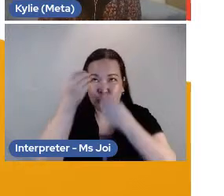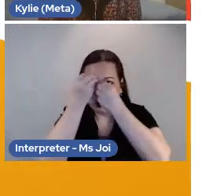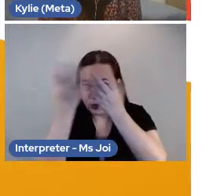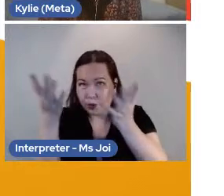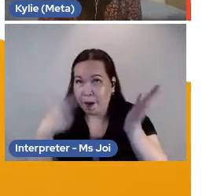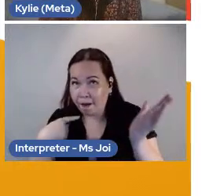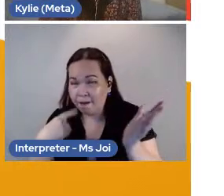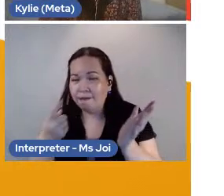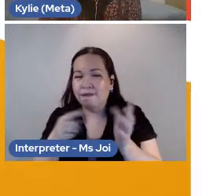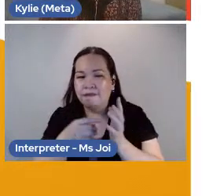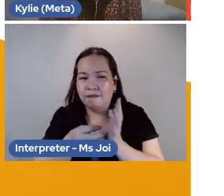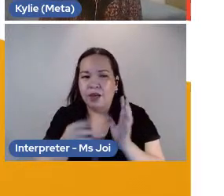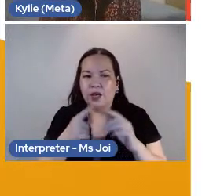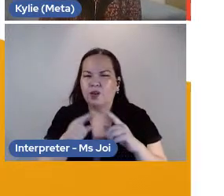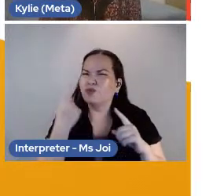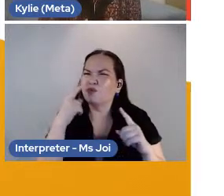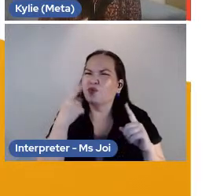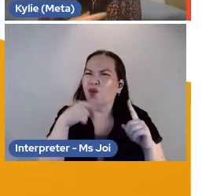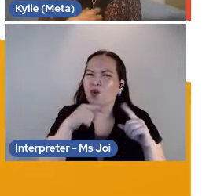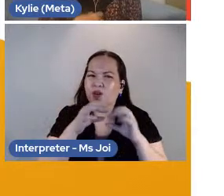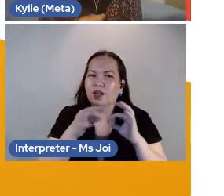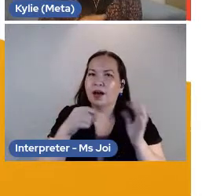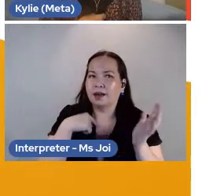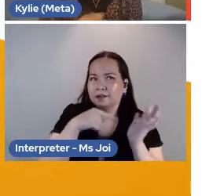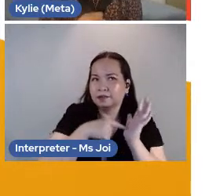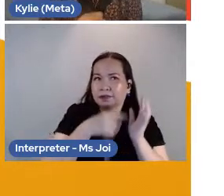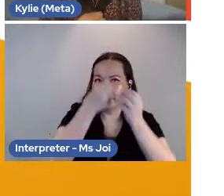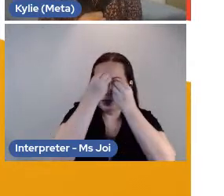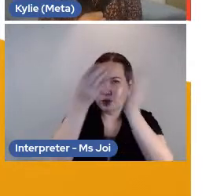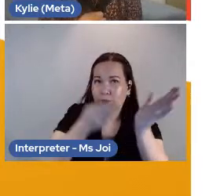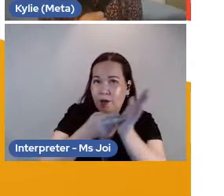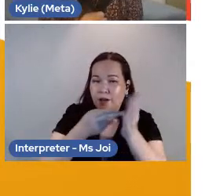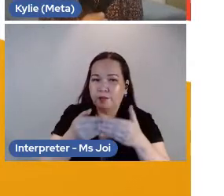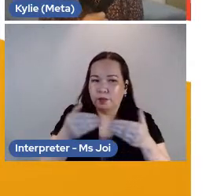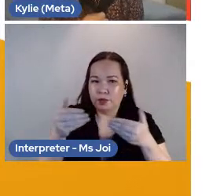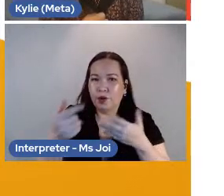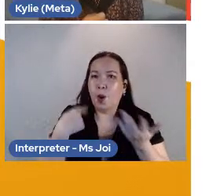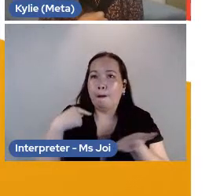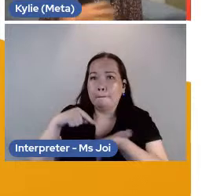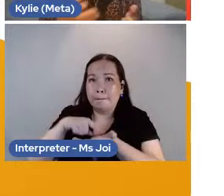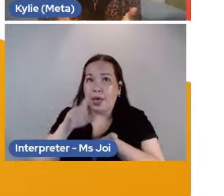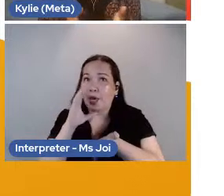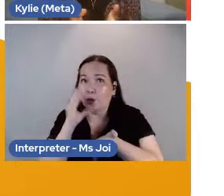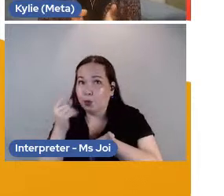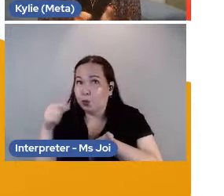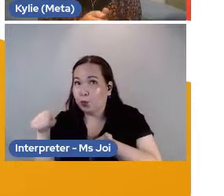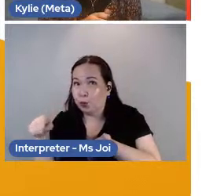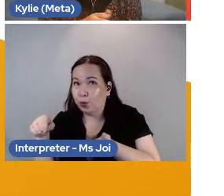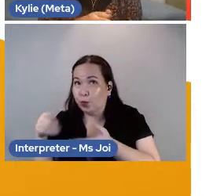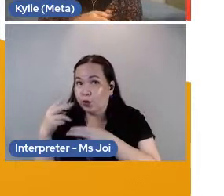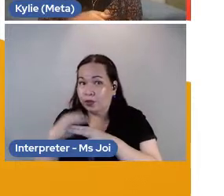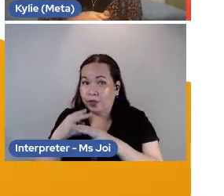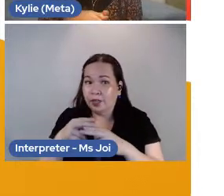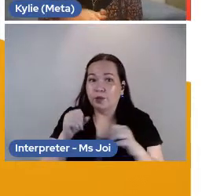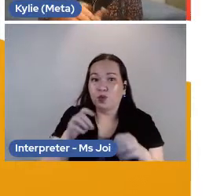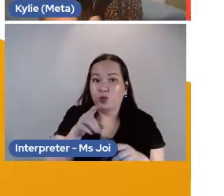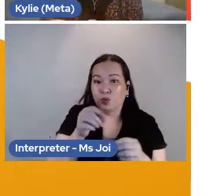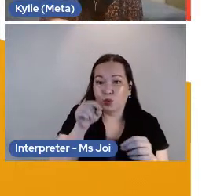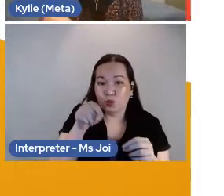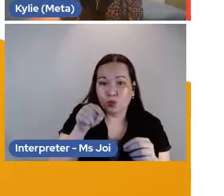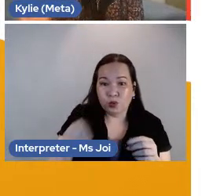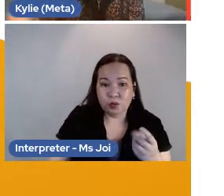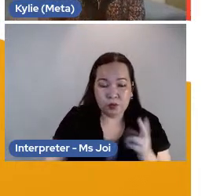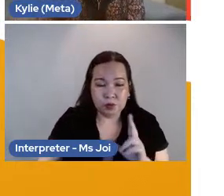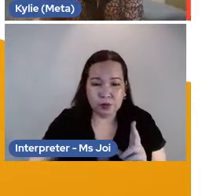up the disclaimer to say paid for by my actual name, or in this case, this is what they've done. So they've used their